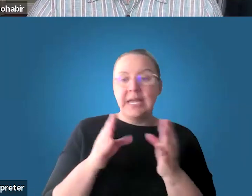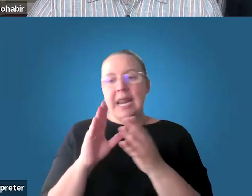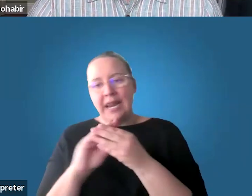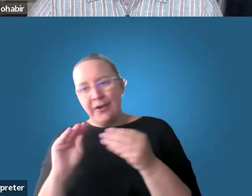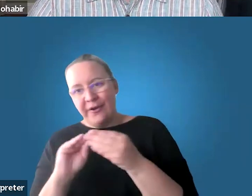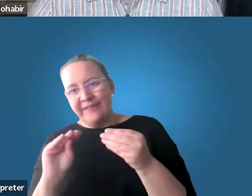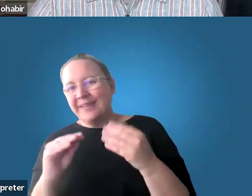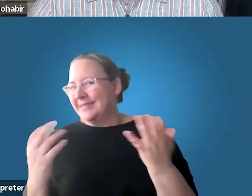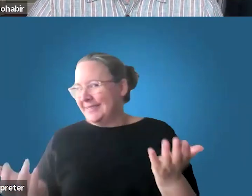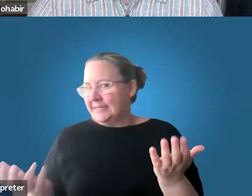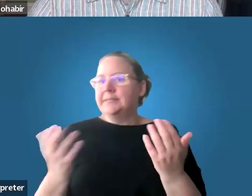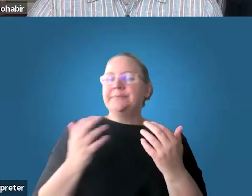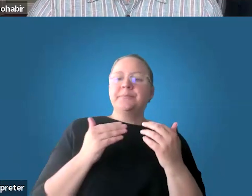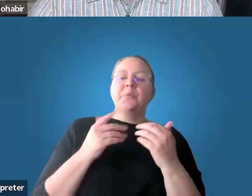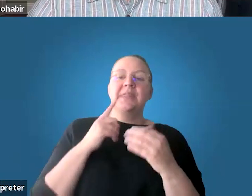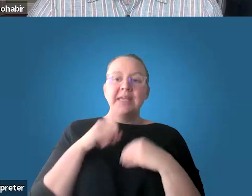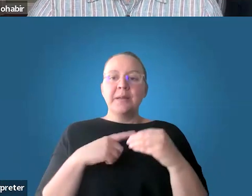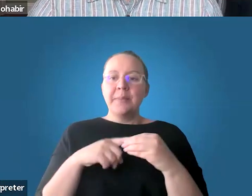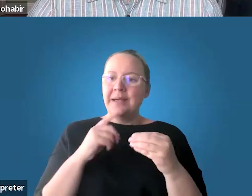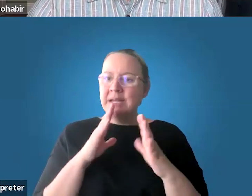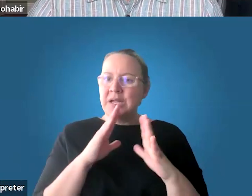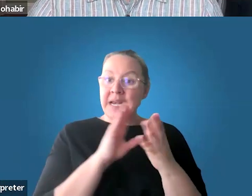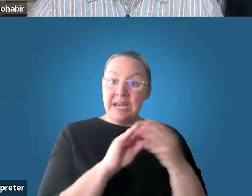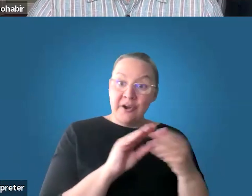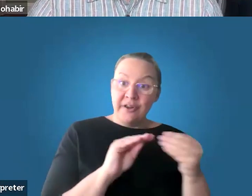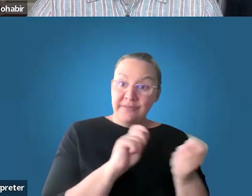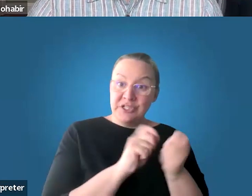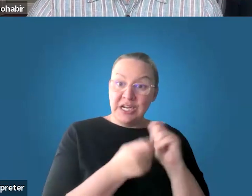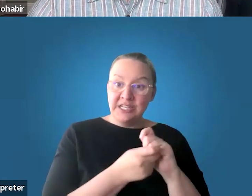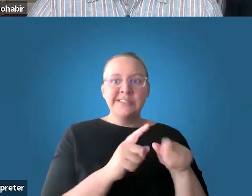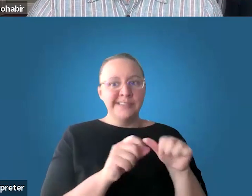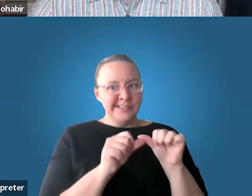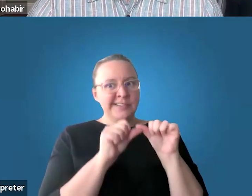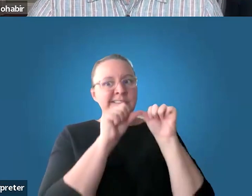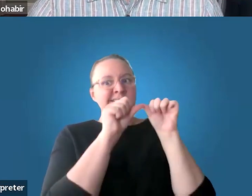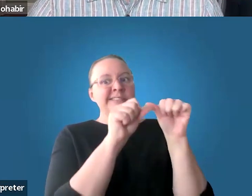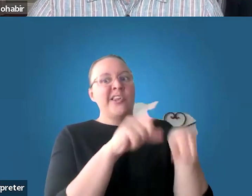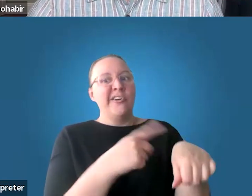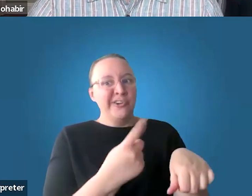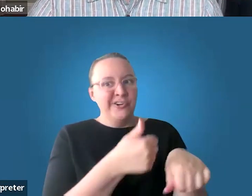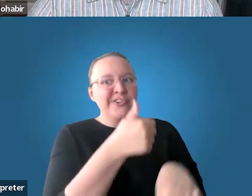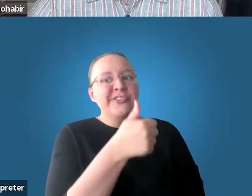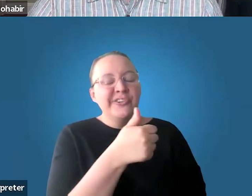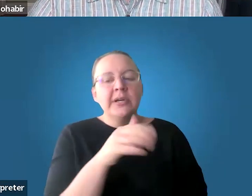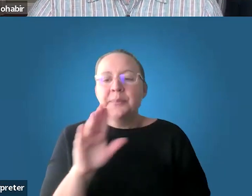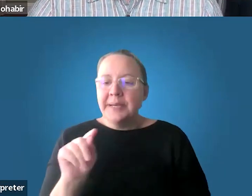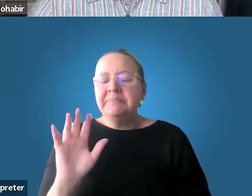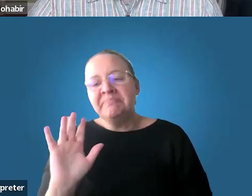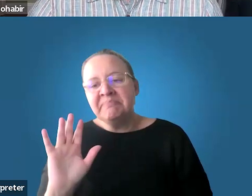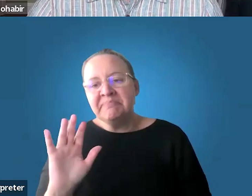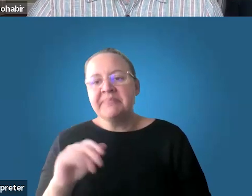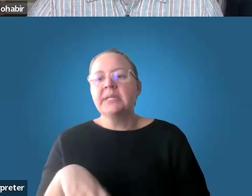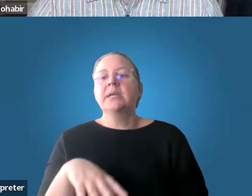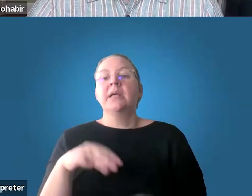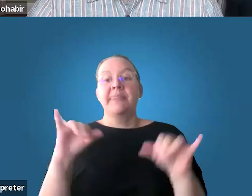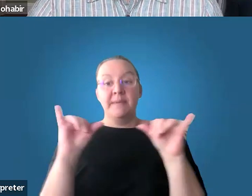change. Oftentimes, when we're looking at narrative change, we are looking at a much longer time horizon. But when we talked about the